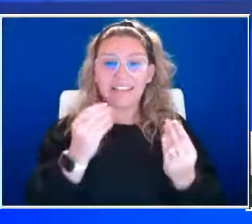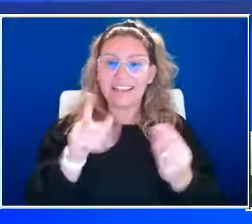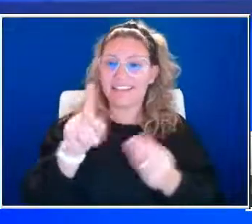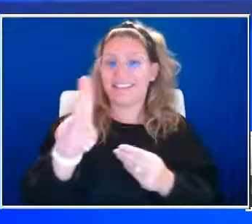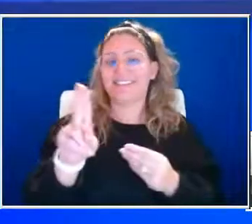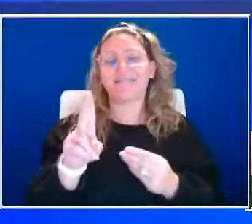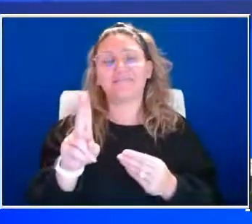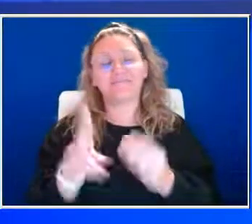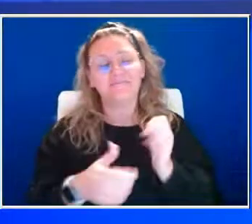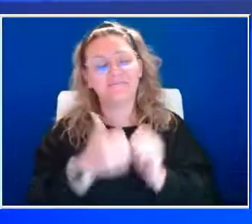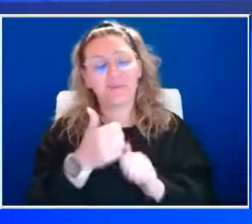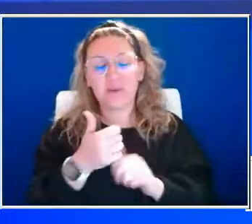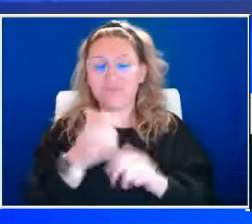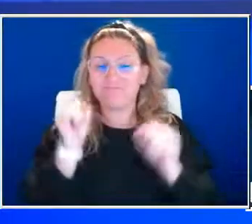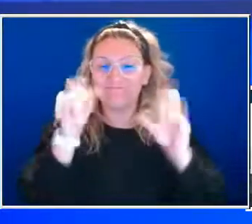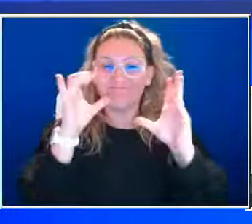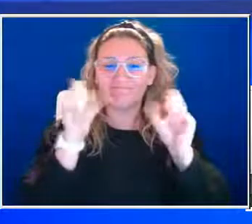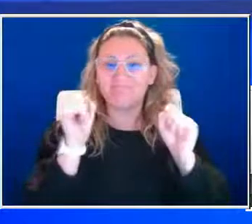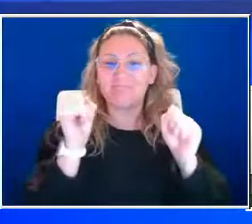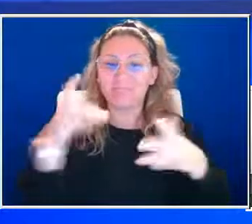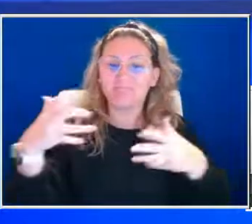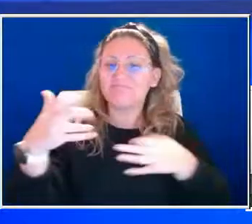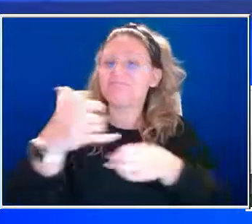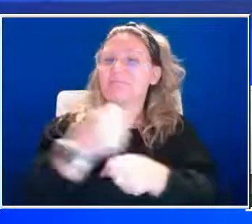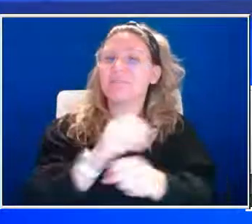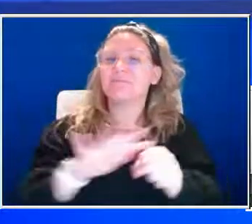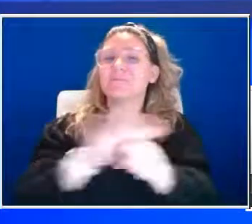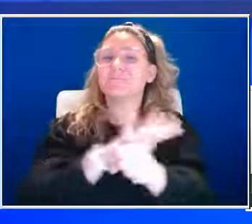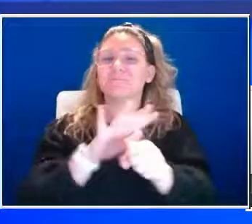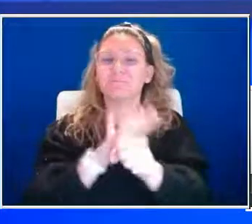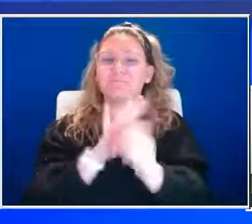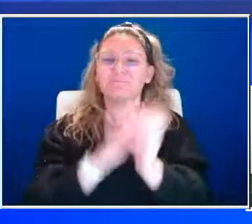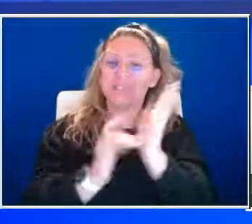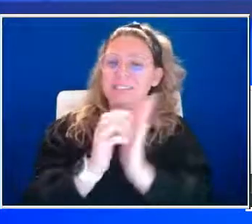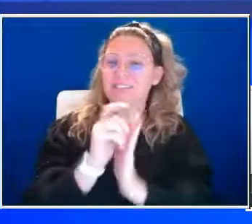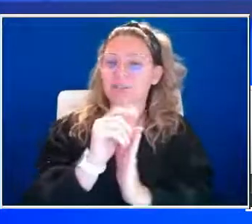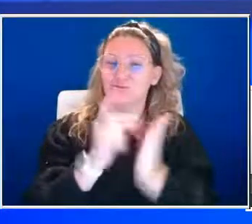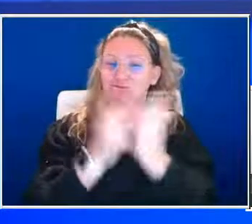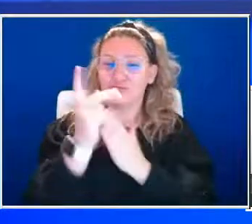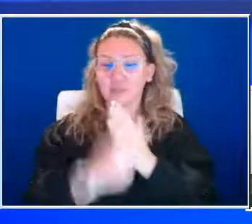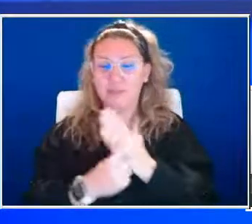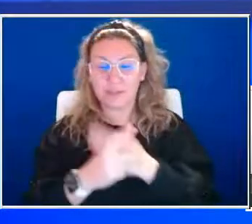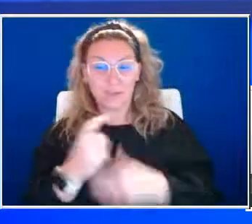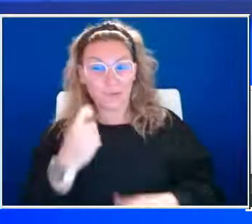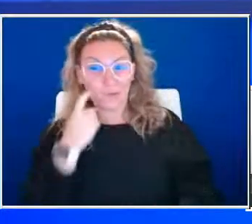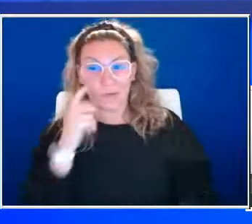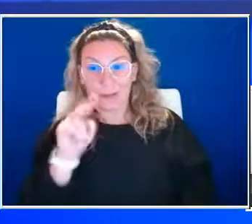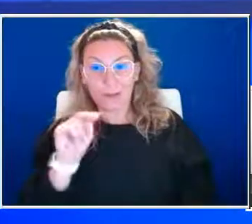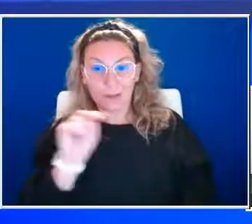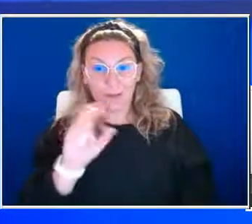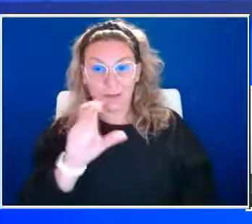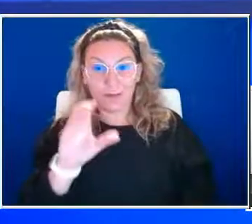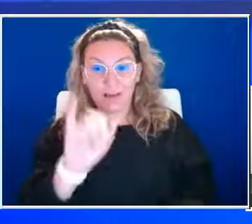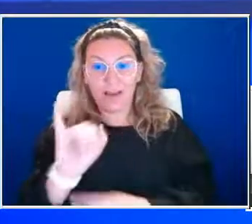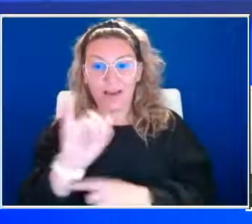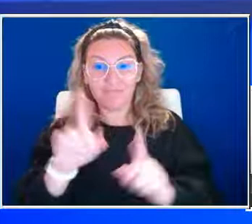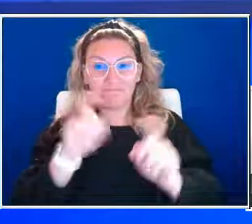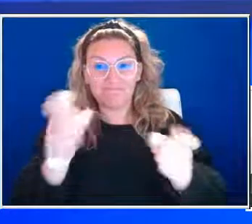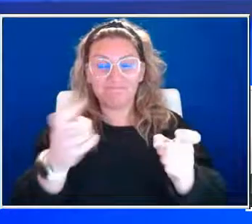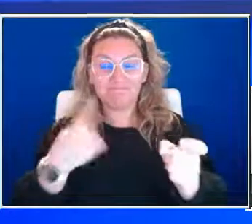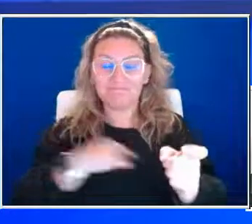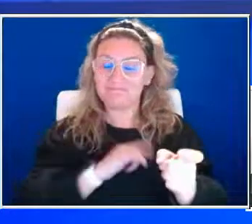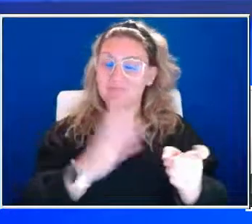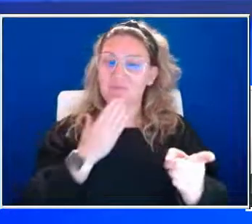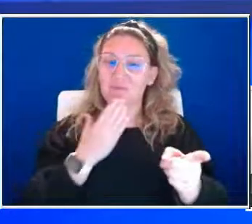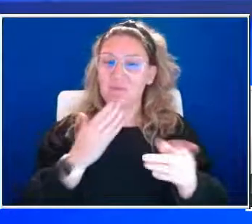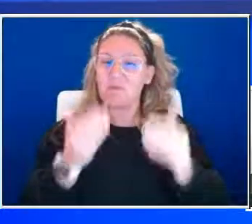amazing comprehensive cancer program. And with our recent NCI designation for being comprehensive in our cancer care, we can offer you all